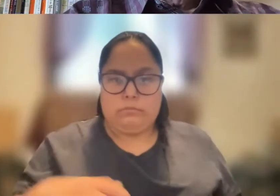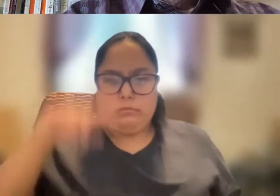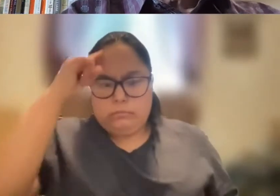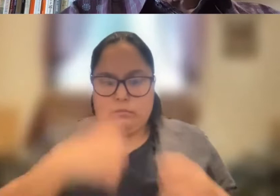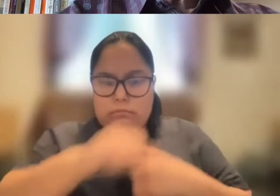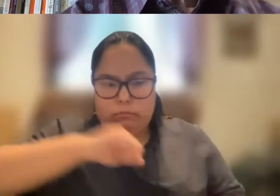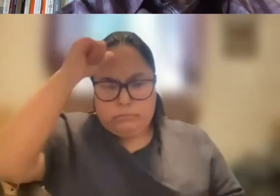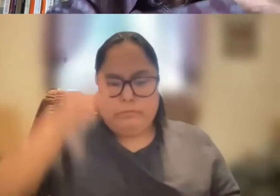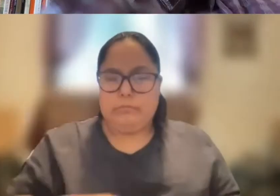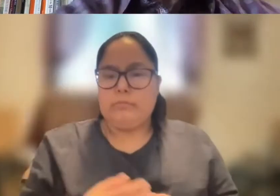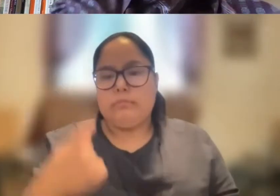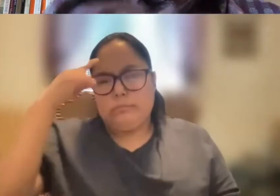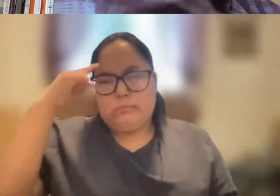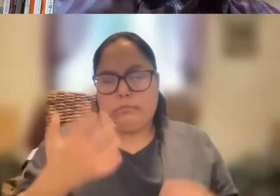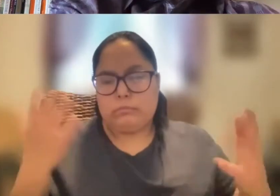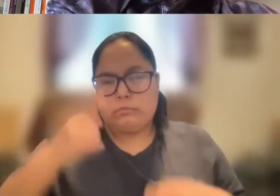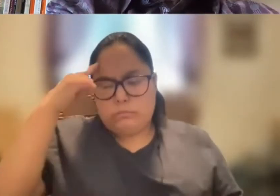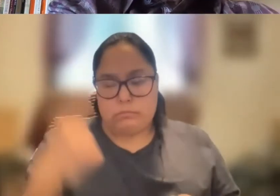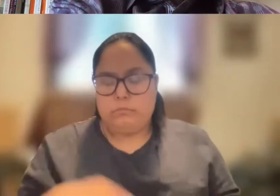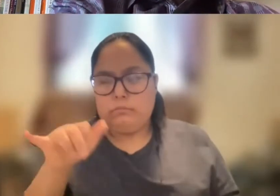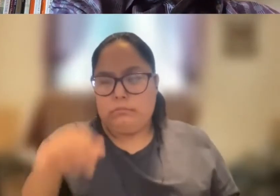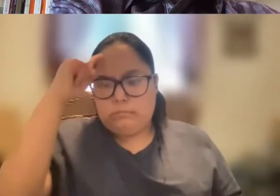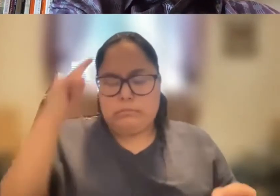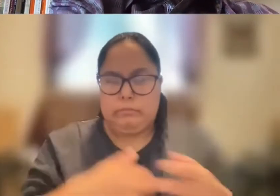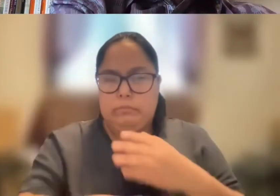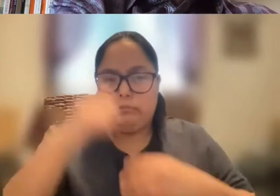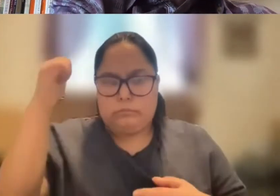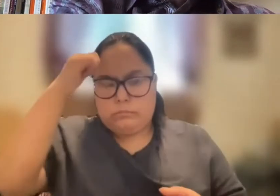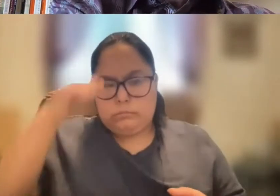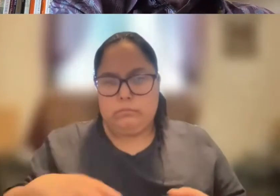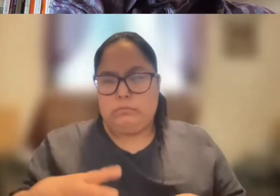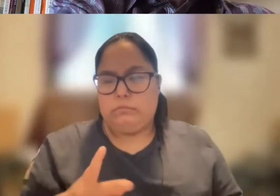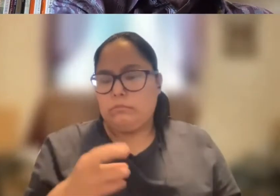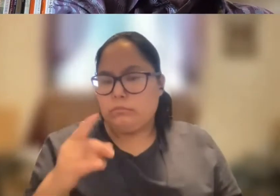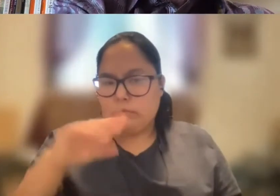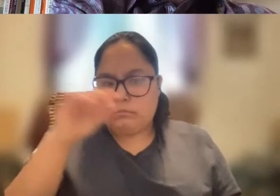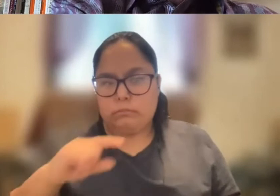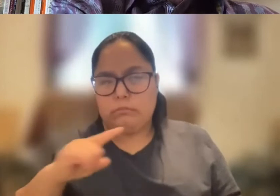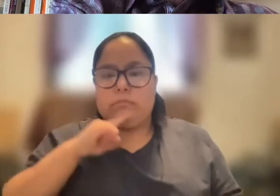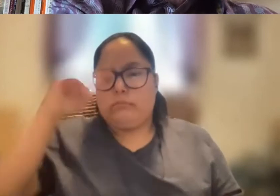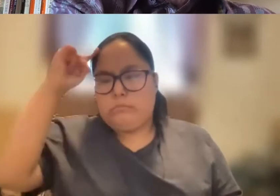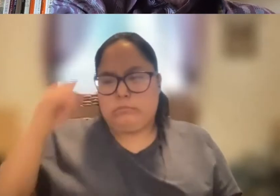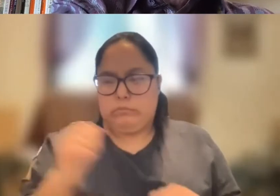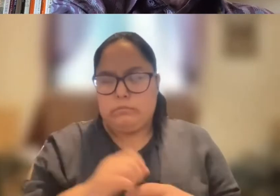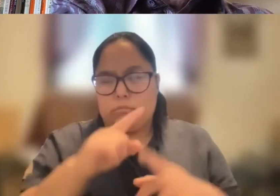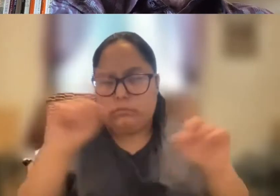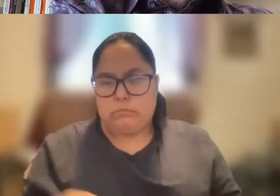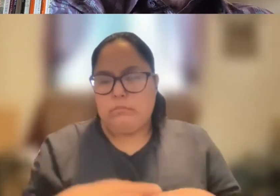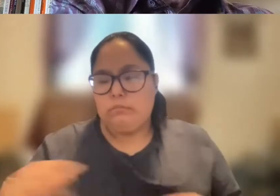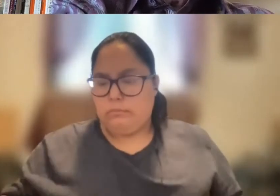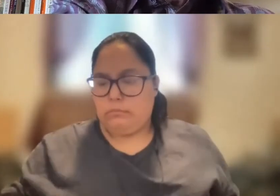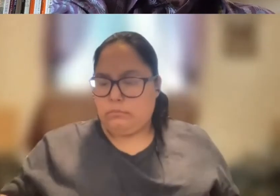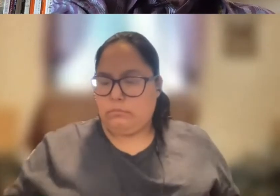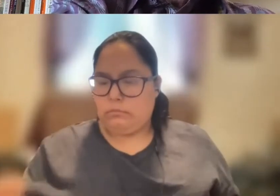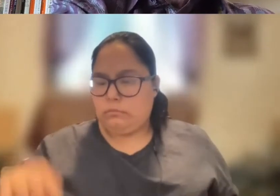not surprised. But after the Ducharme report came out